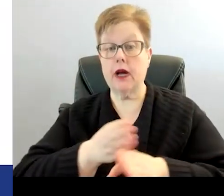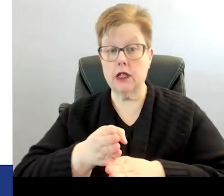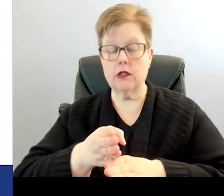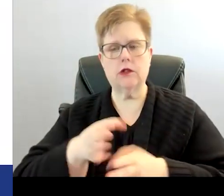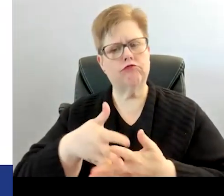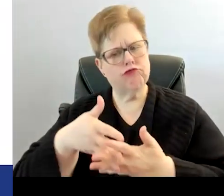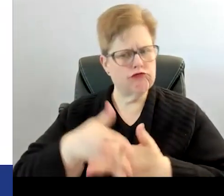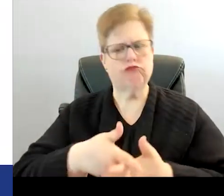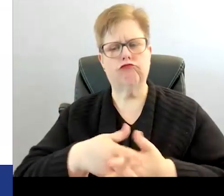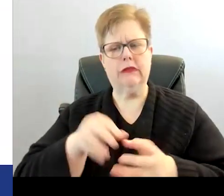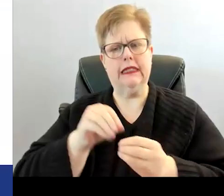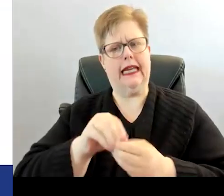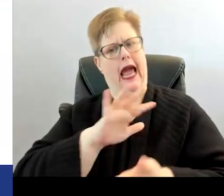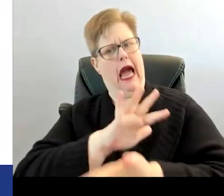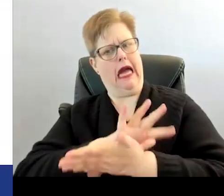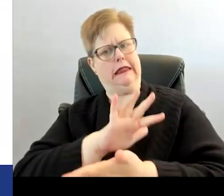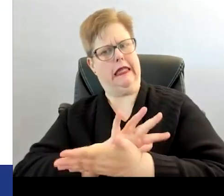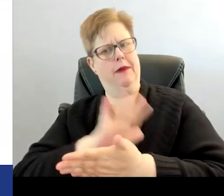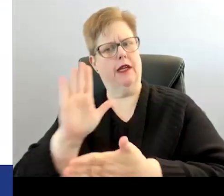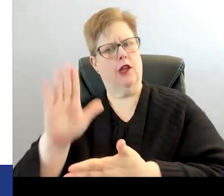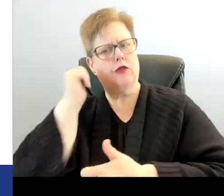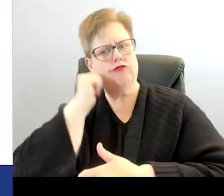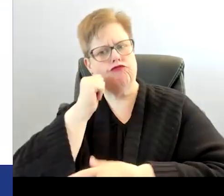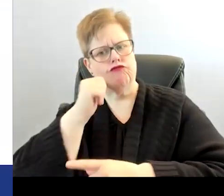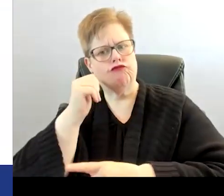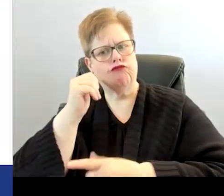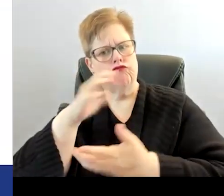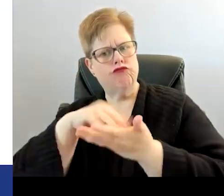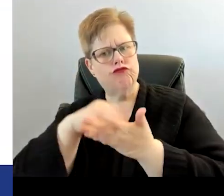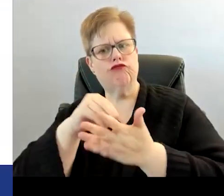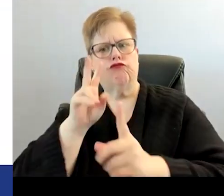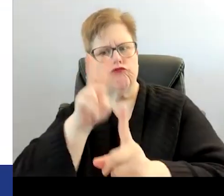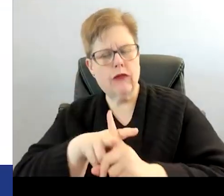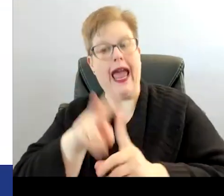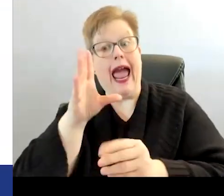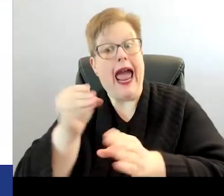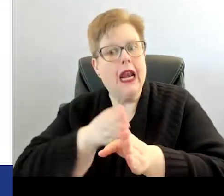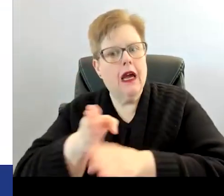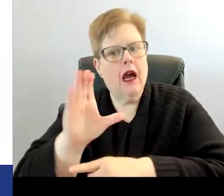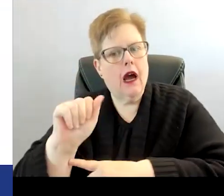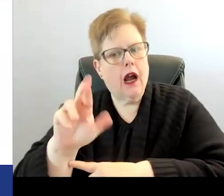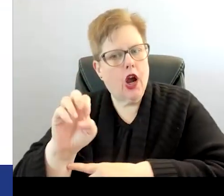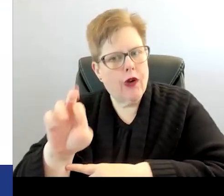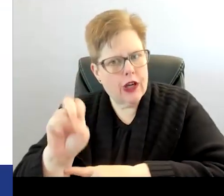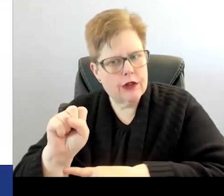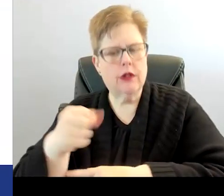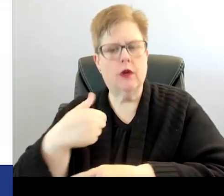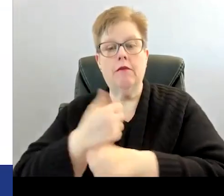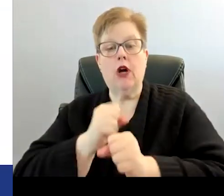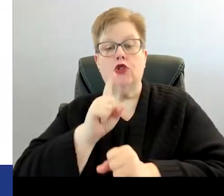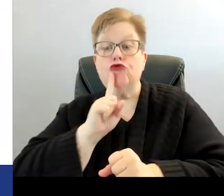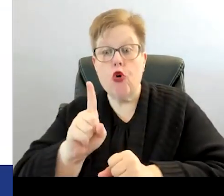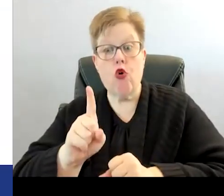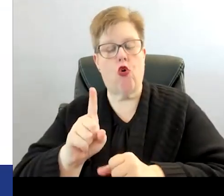grounded in academic practice and in careers. And we work very carefully to make sure that you